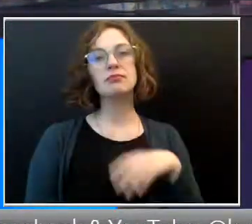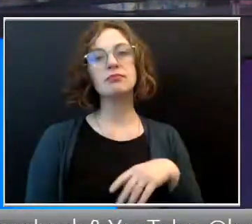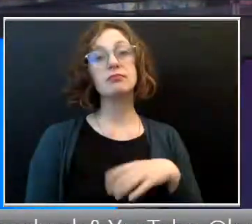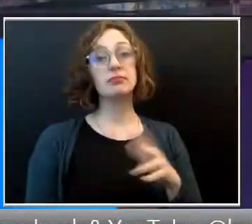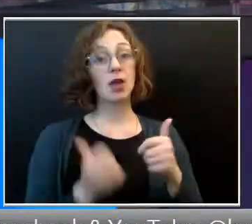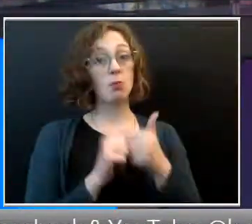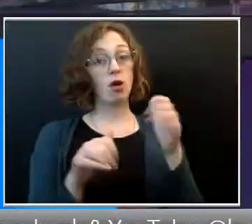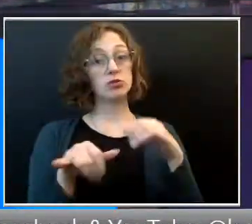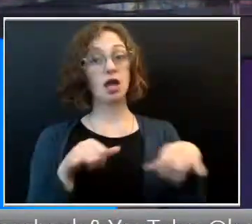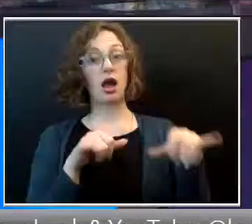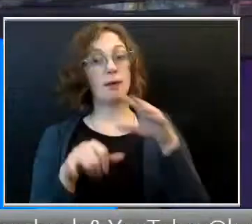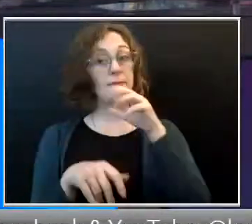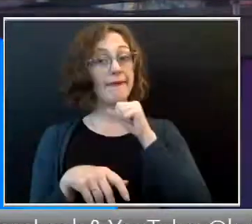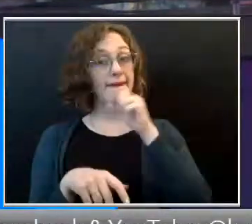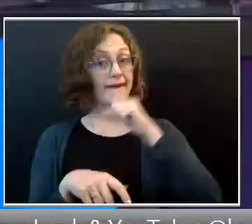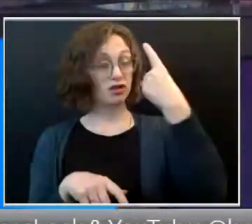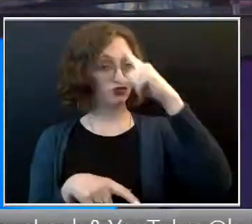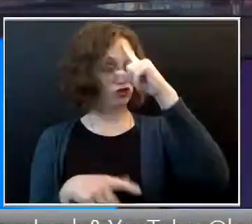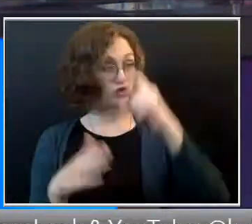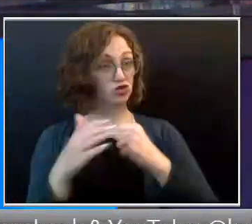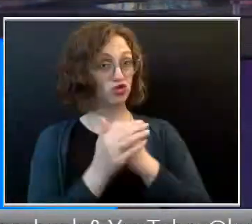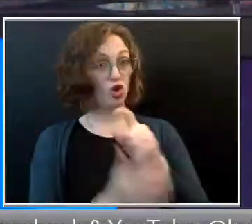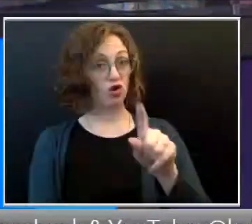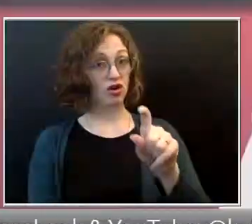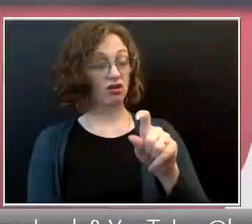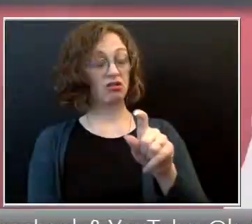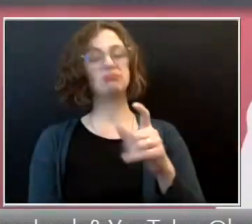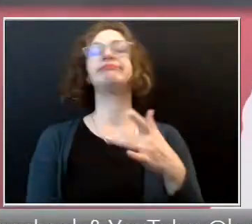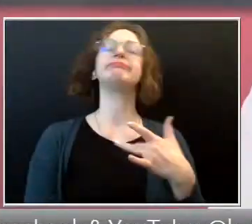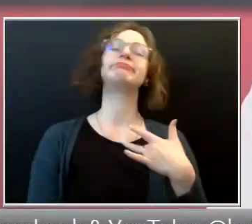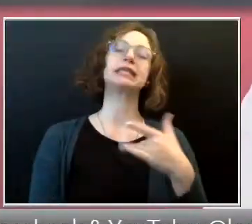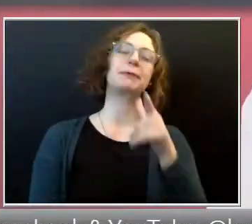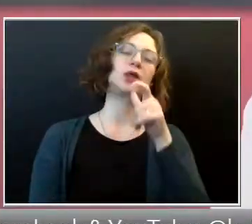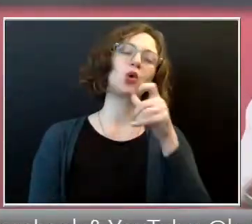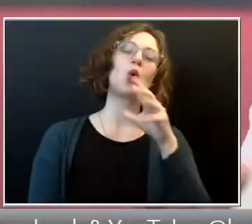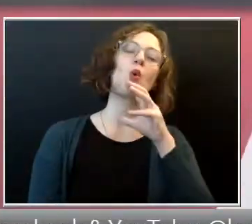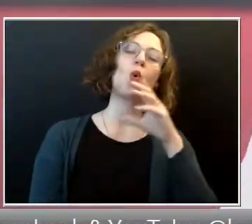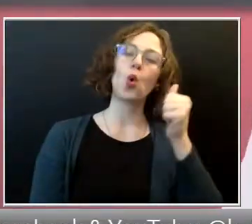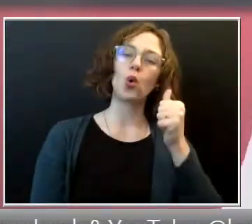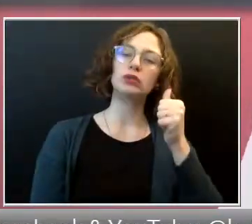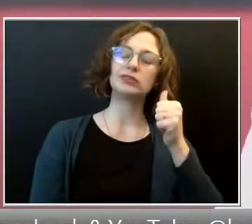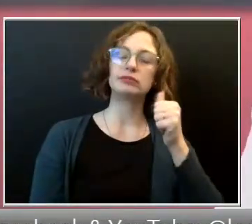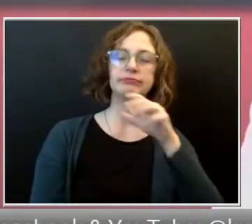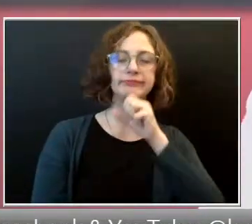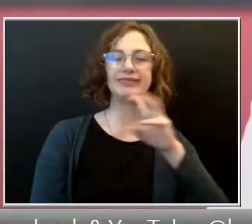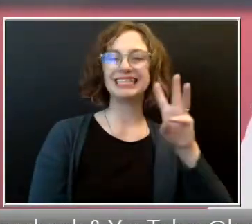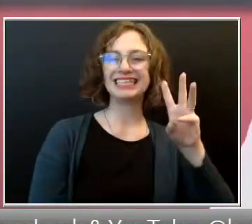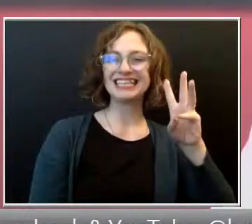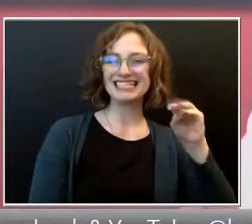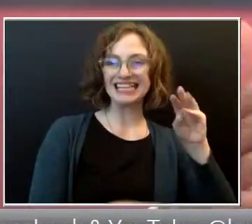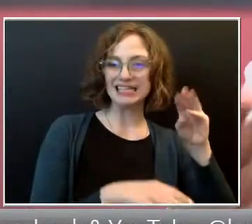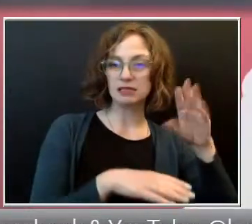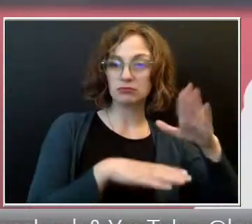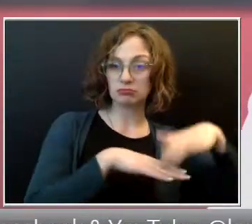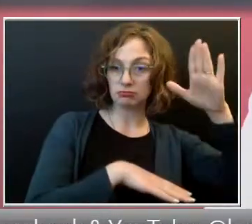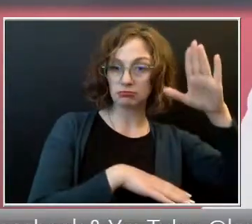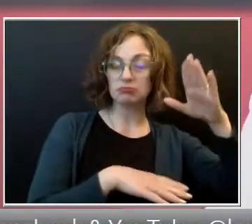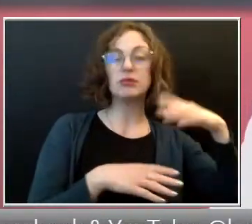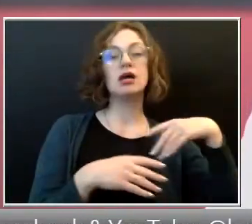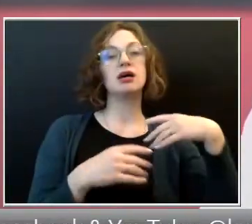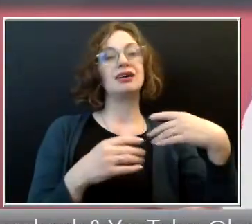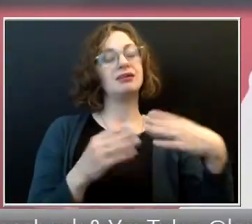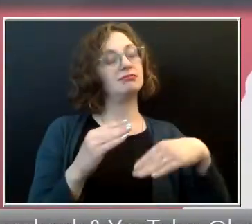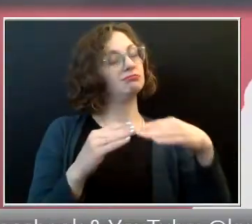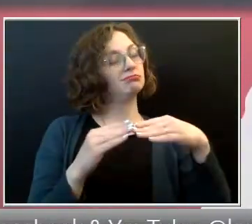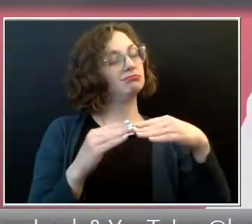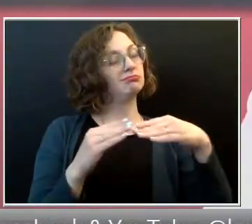stroke? Typically it's older people, so 60 and above, but more and more we are seeing, unfortunately, younger people have strokes due